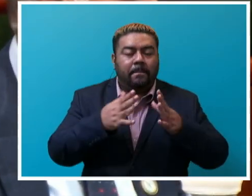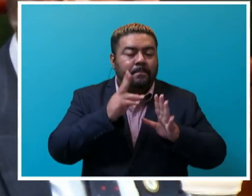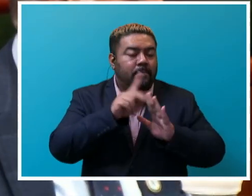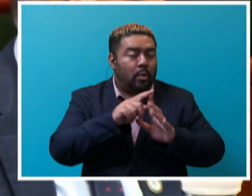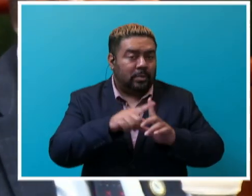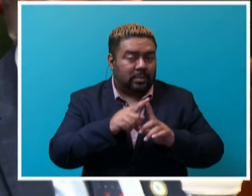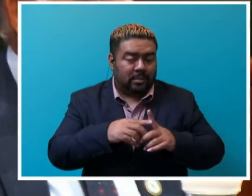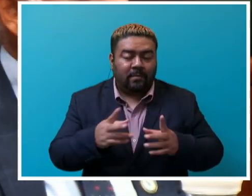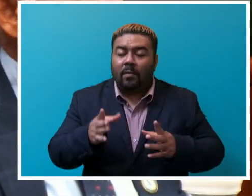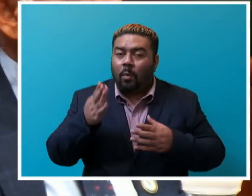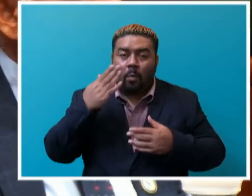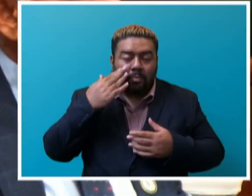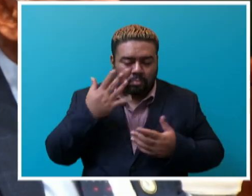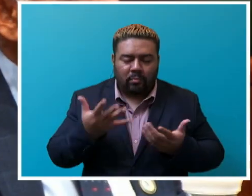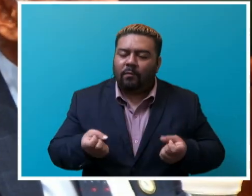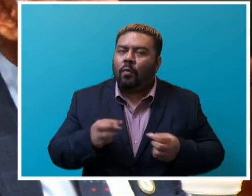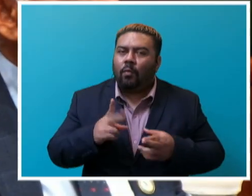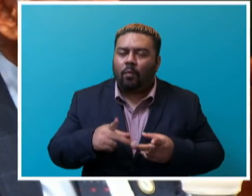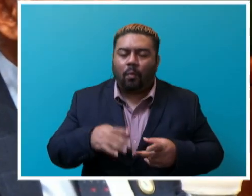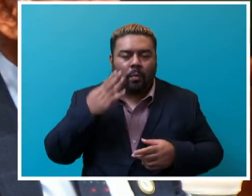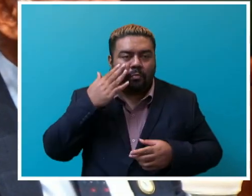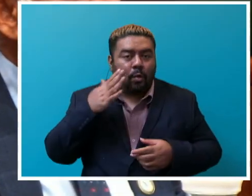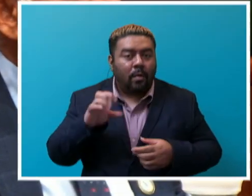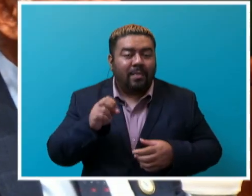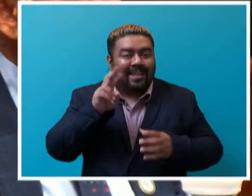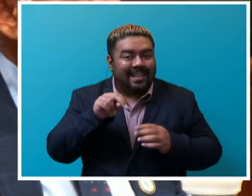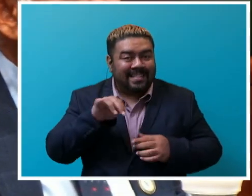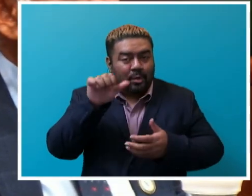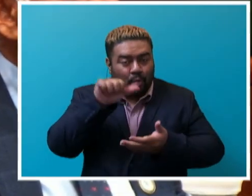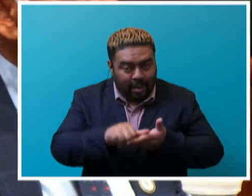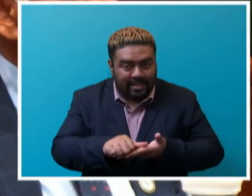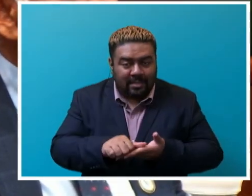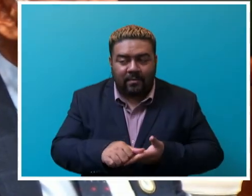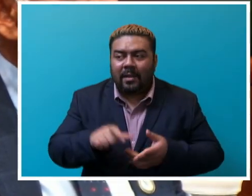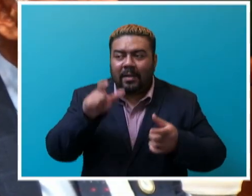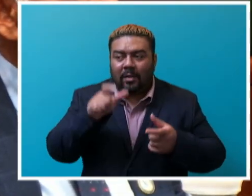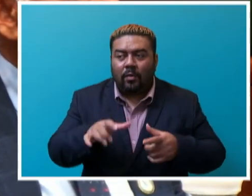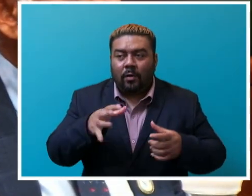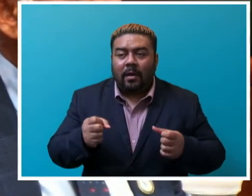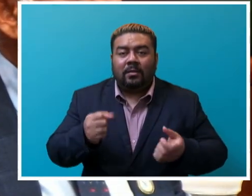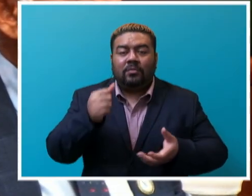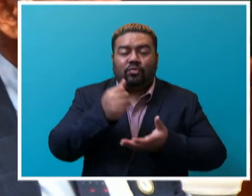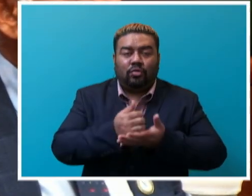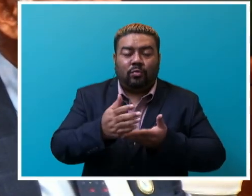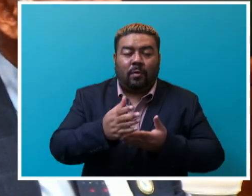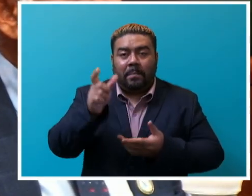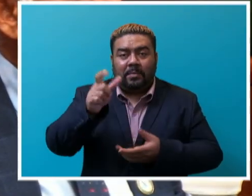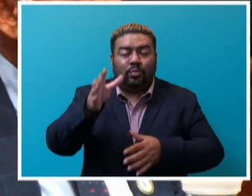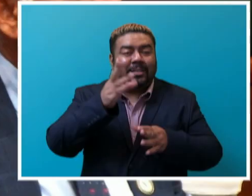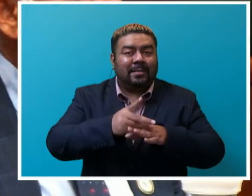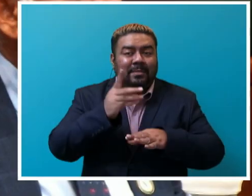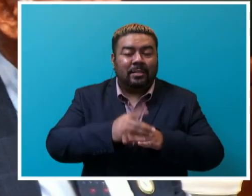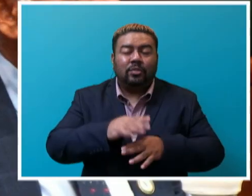persons with disabilities, raising awareness of their needs and rights, and encouraging acceptance and understanding of persons with disabilities in